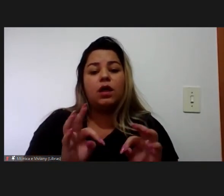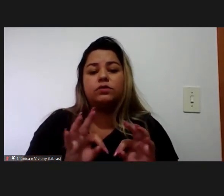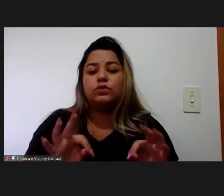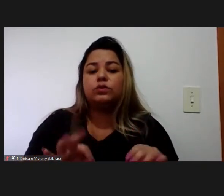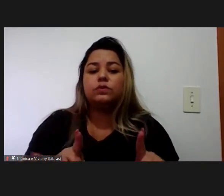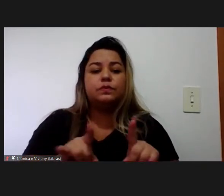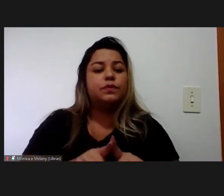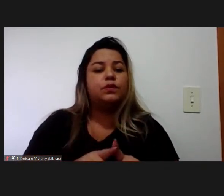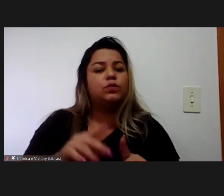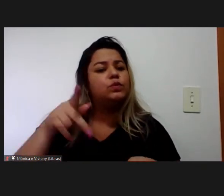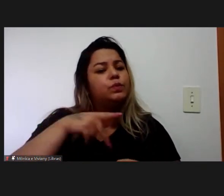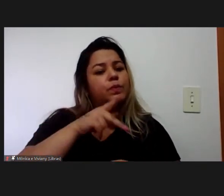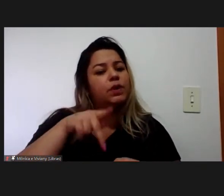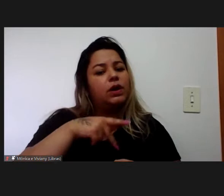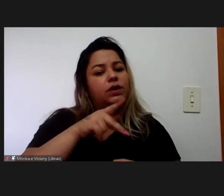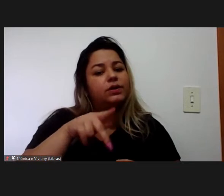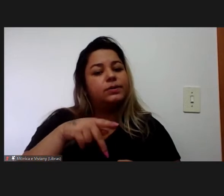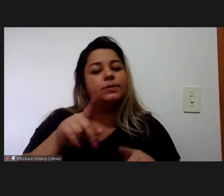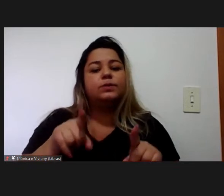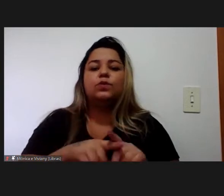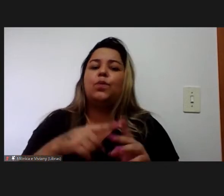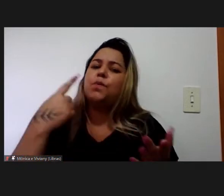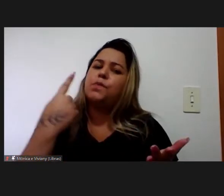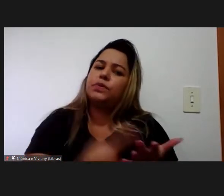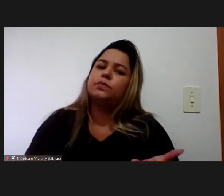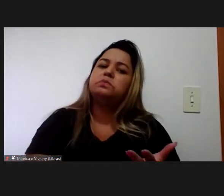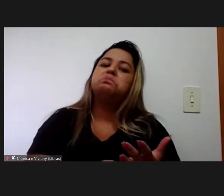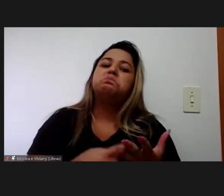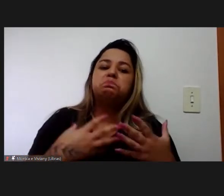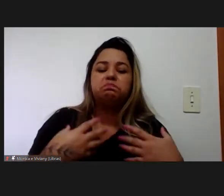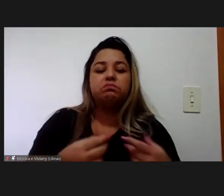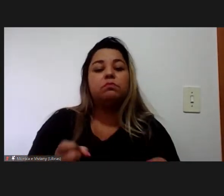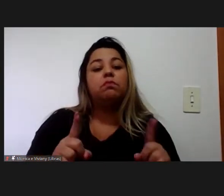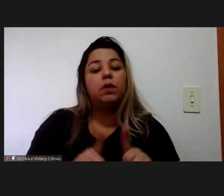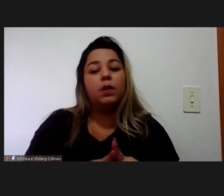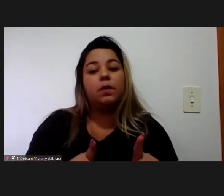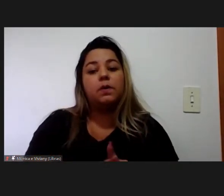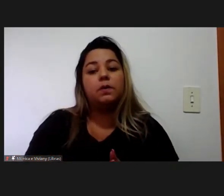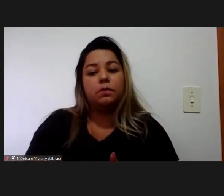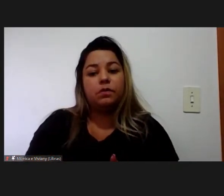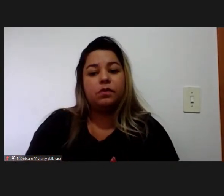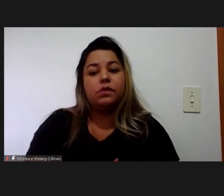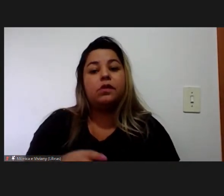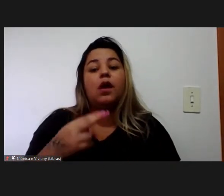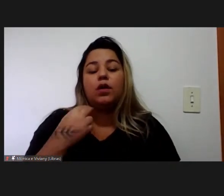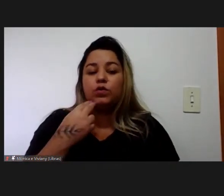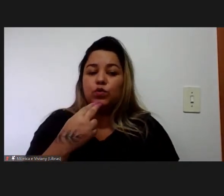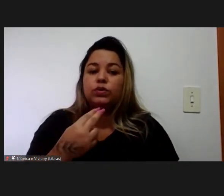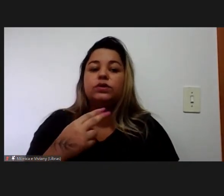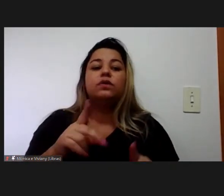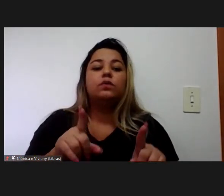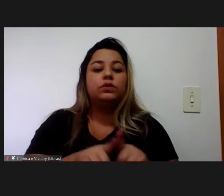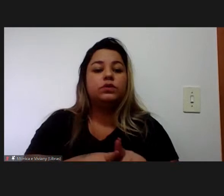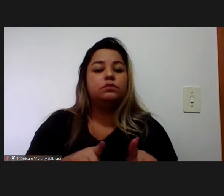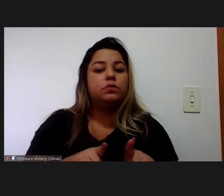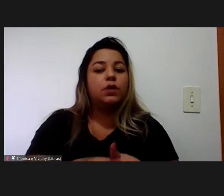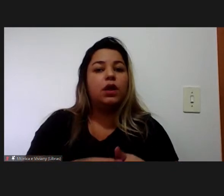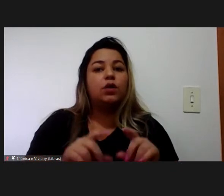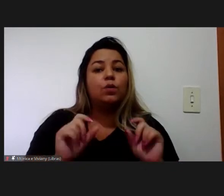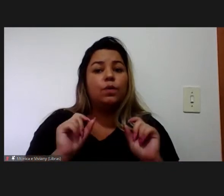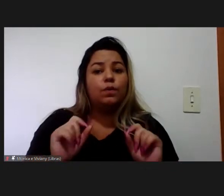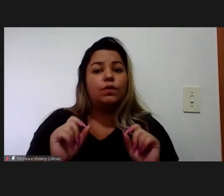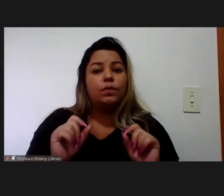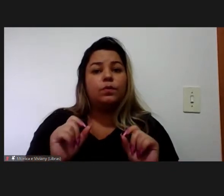technical cooperation will make it possible for countries to reach good taxes, good rates, and to